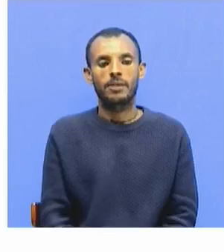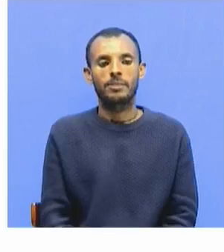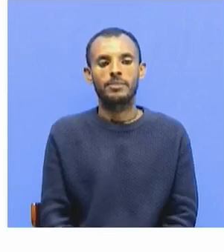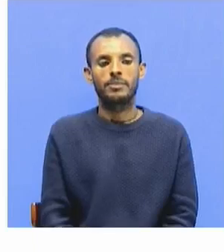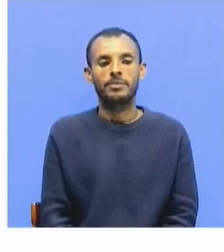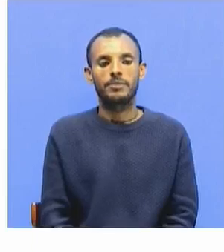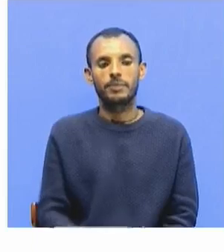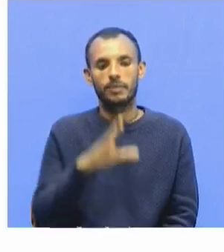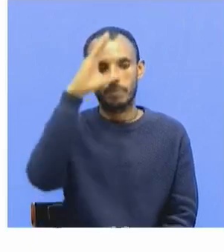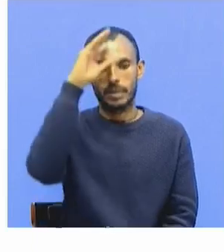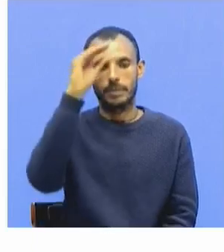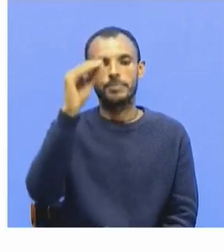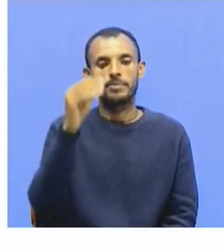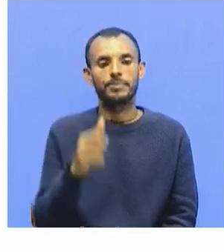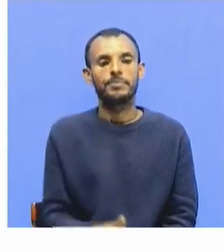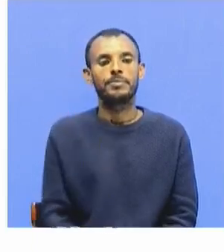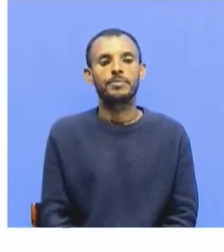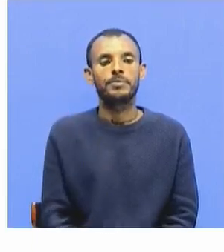man.